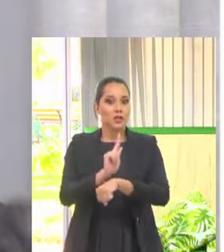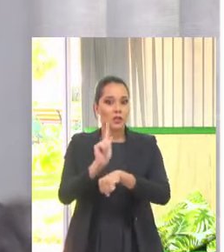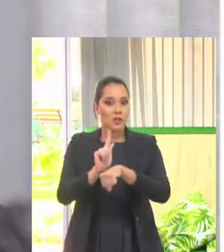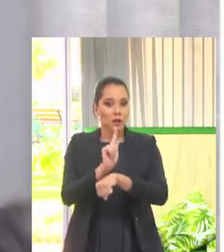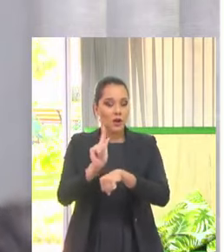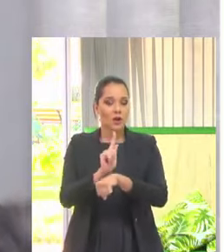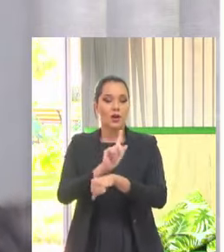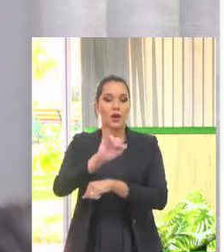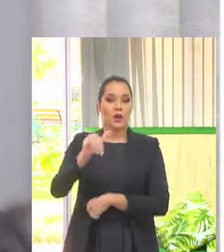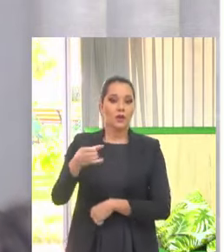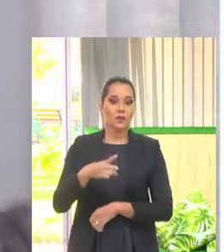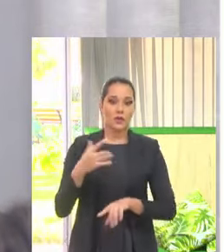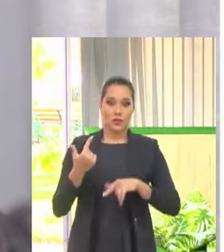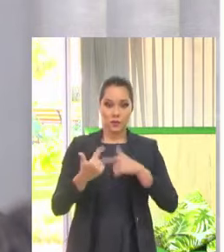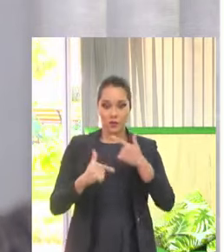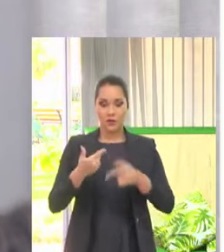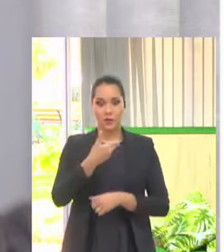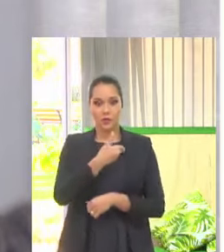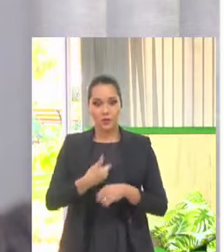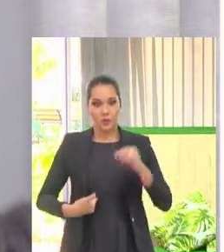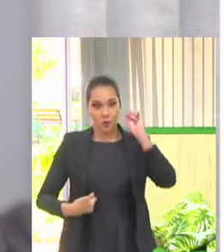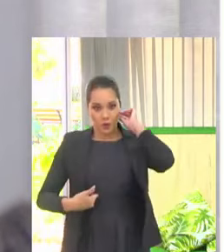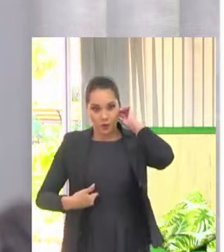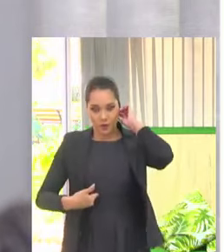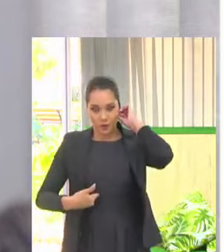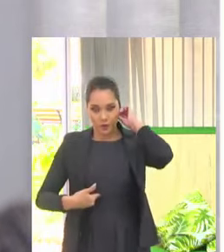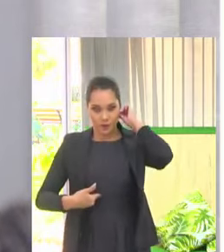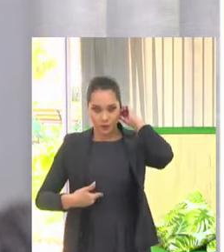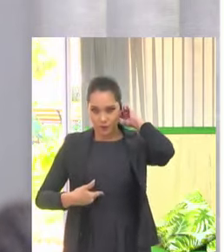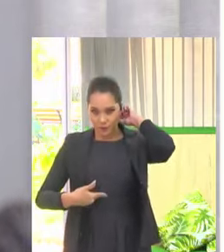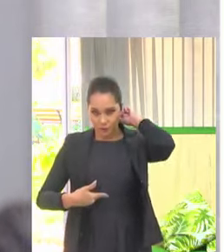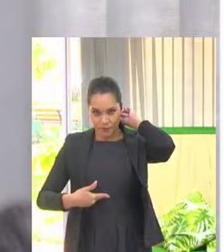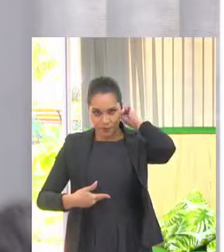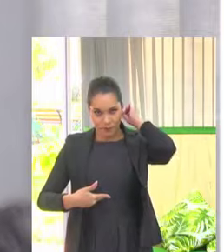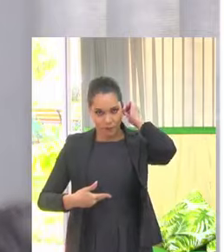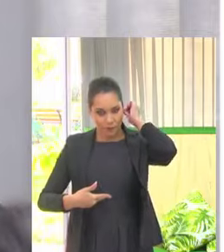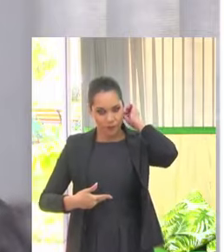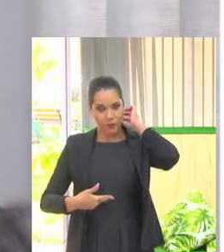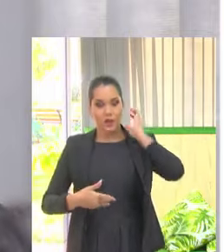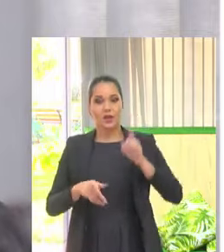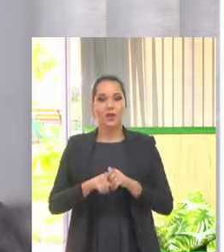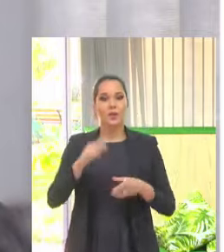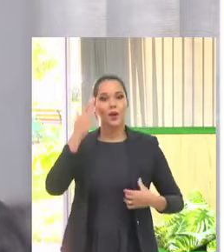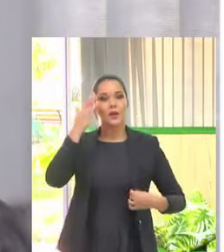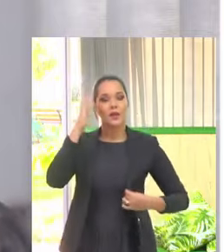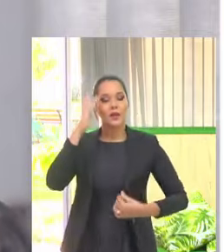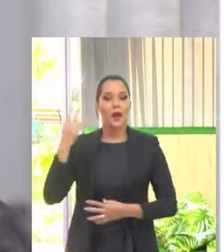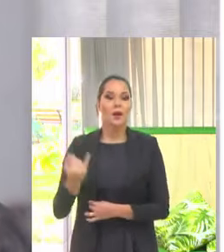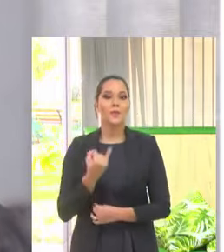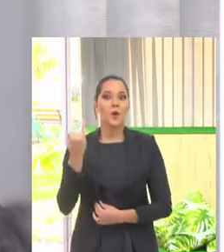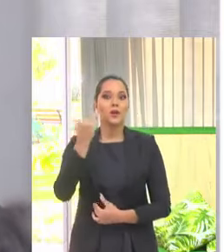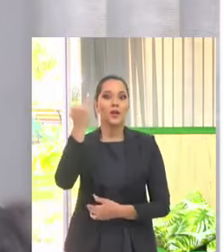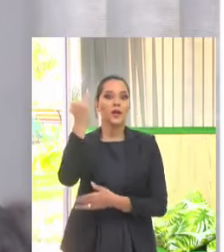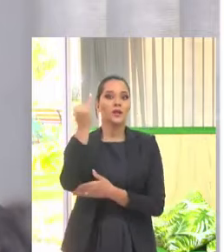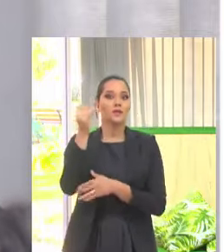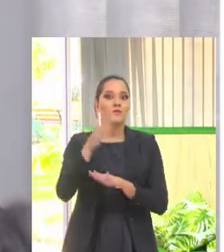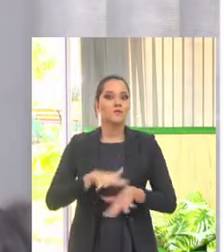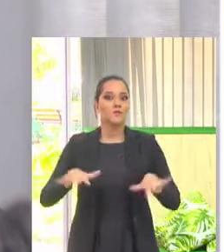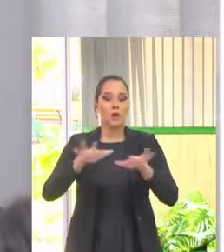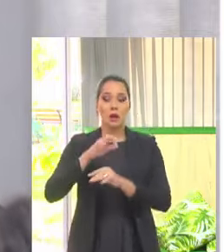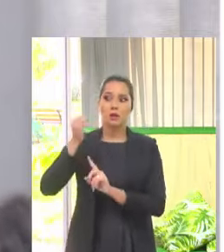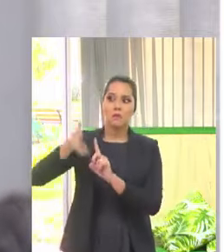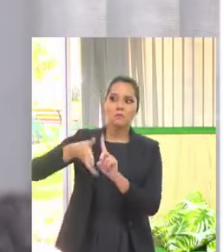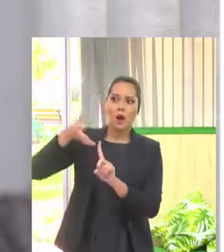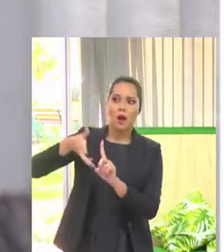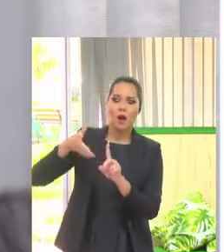innovation, she was also in the know, and she understood the relevance of that, and she gave a speech on that topic in a